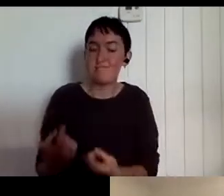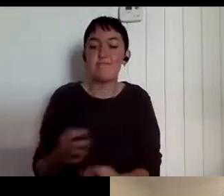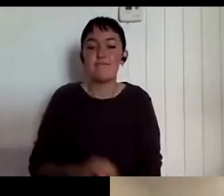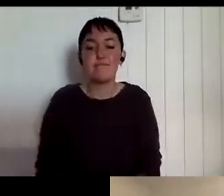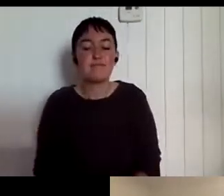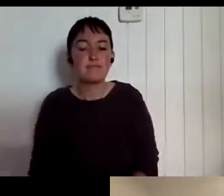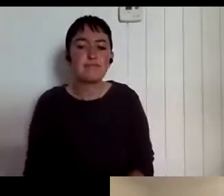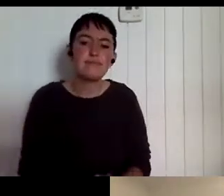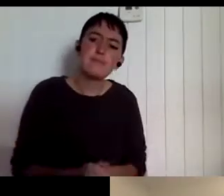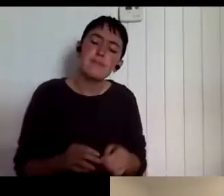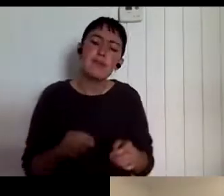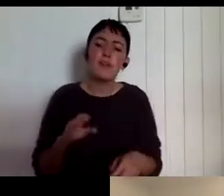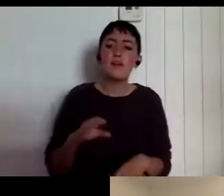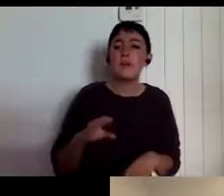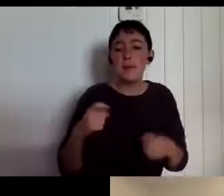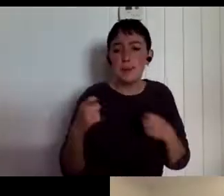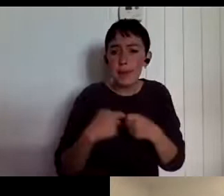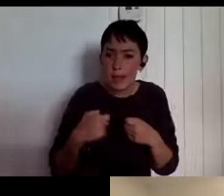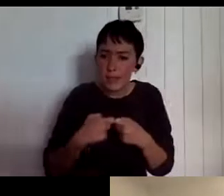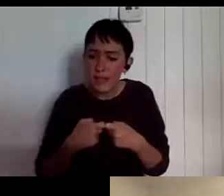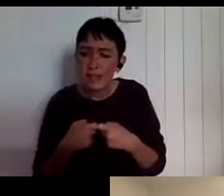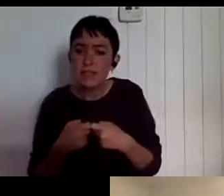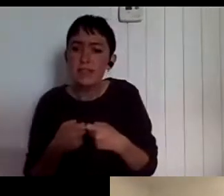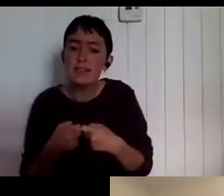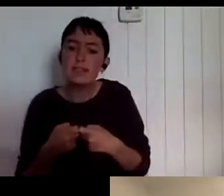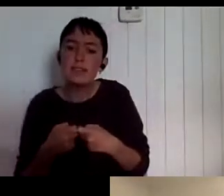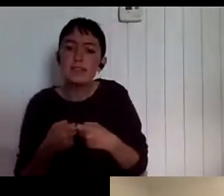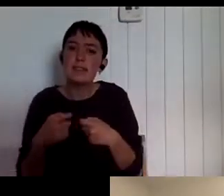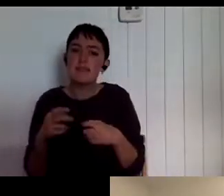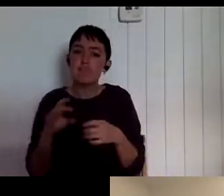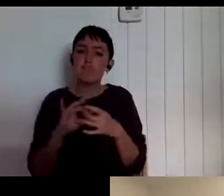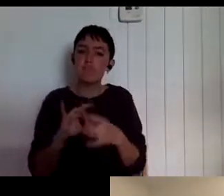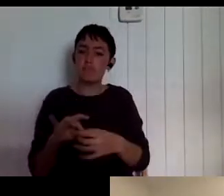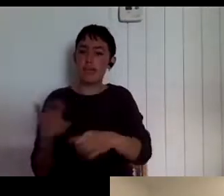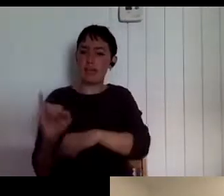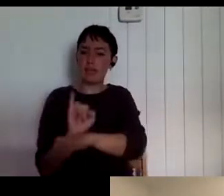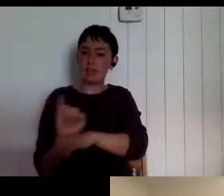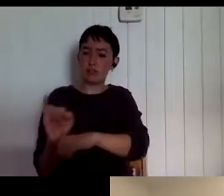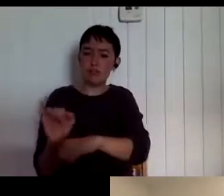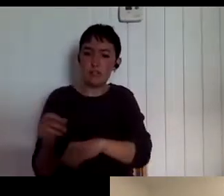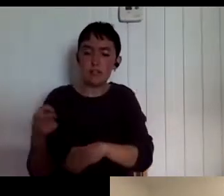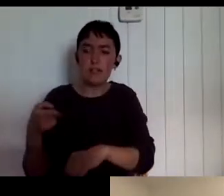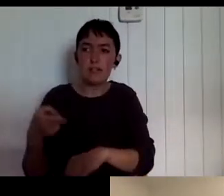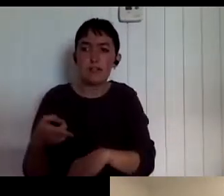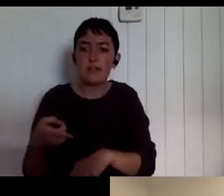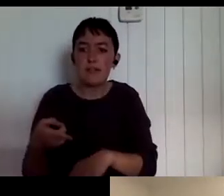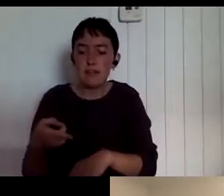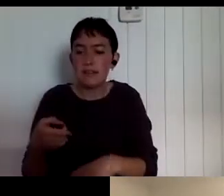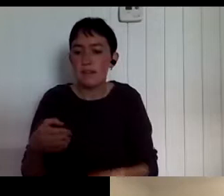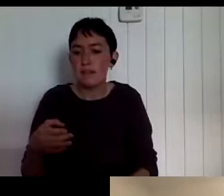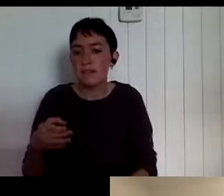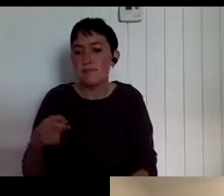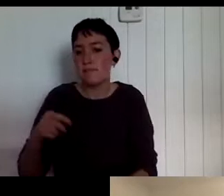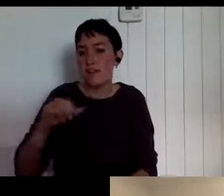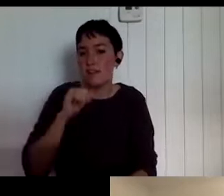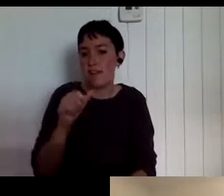speaking, batteries have started to be made, you know, progressively for like actual uses, more than just, you know, cool science experiment,